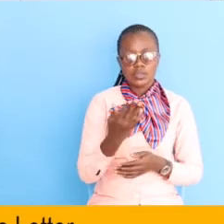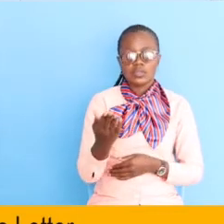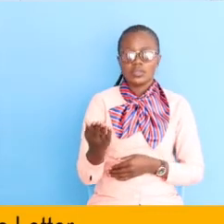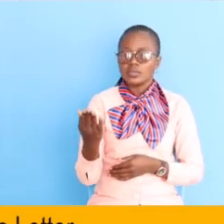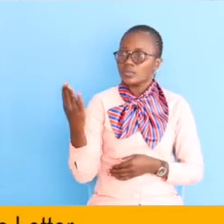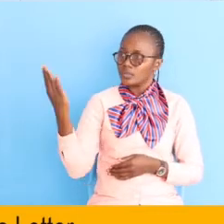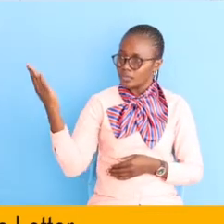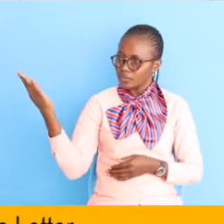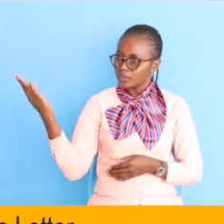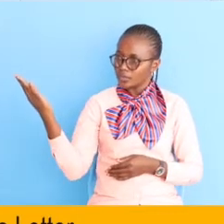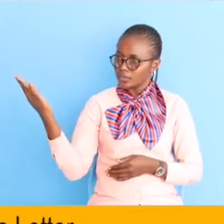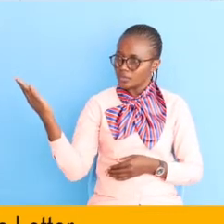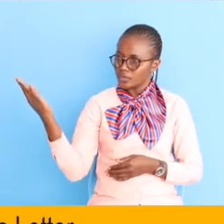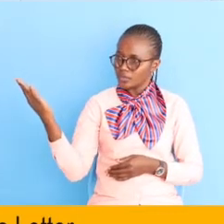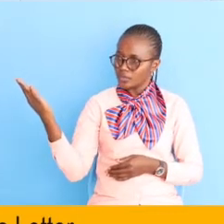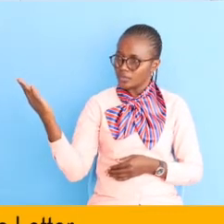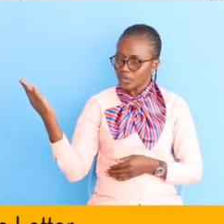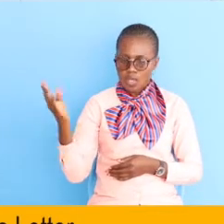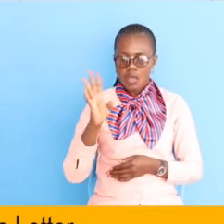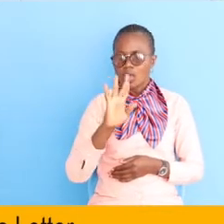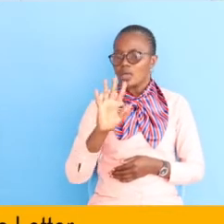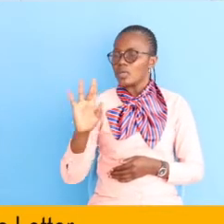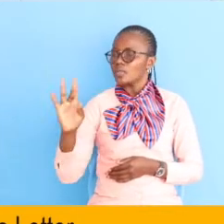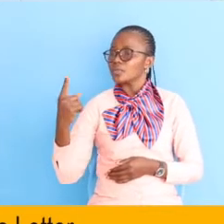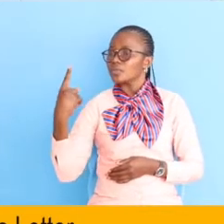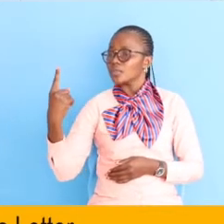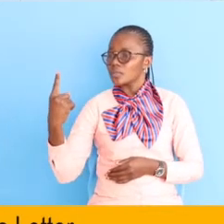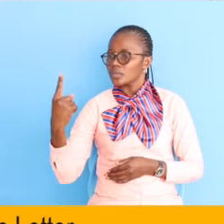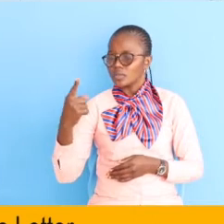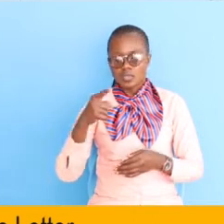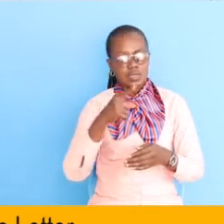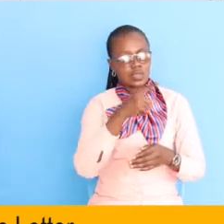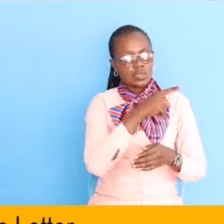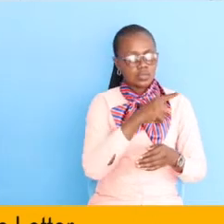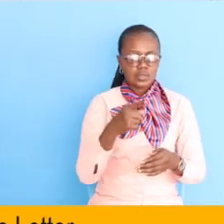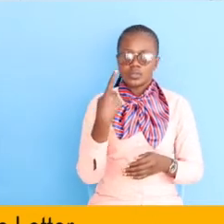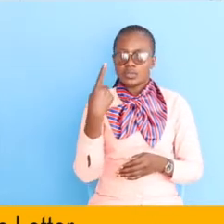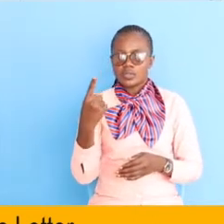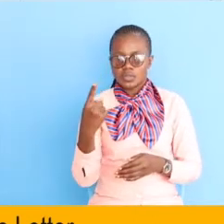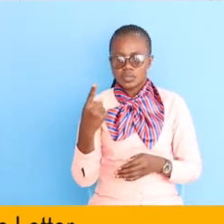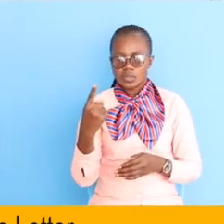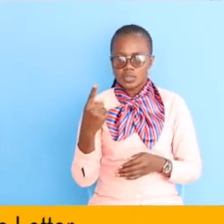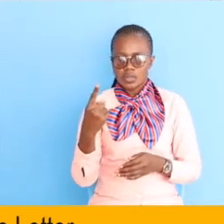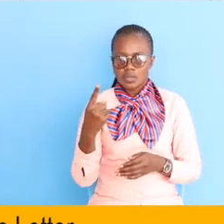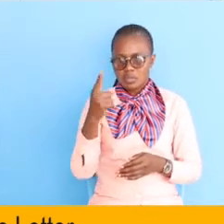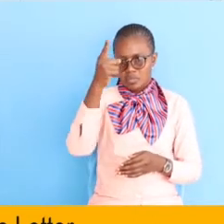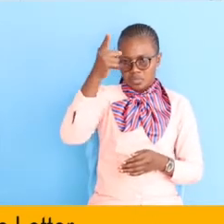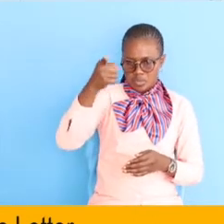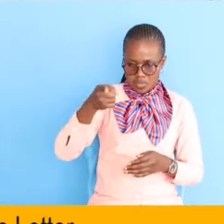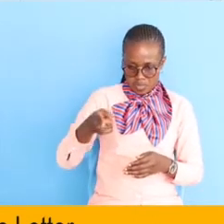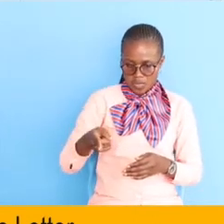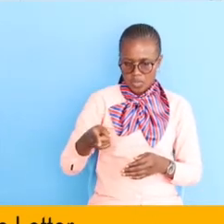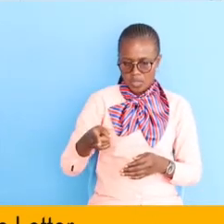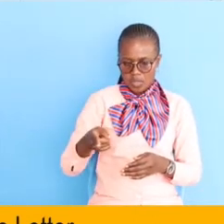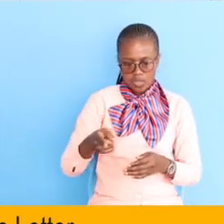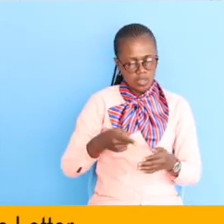first letter and the first letter of the first line and the first letter of the second line, that if you are